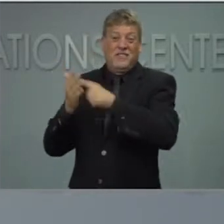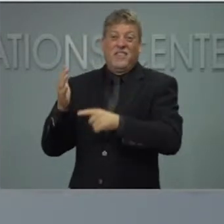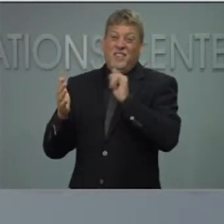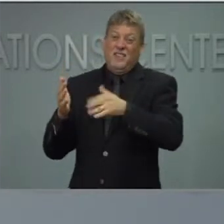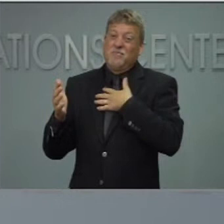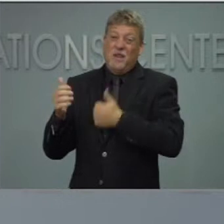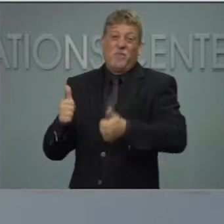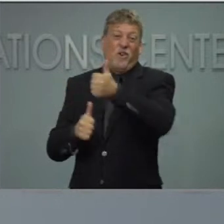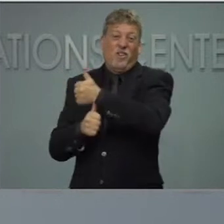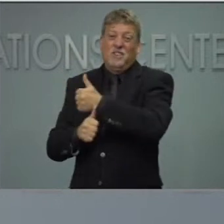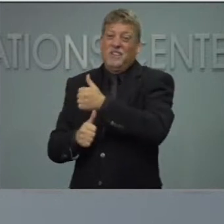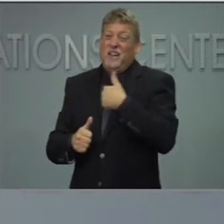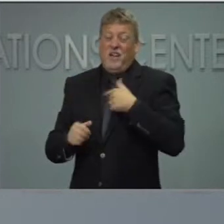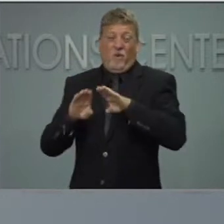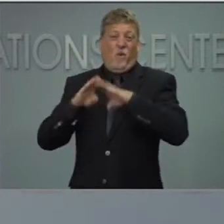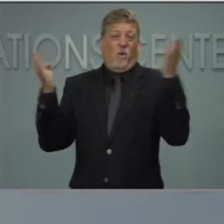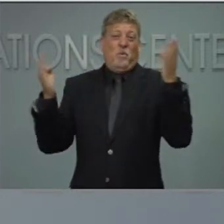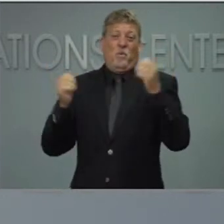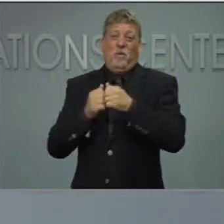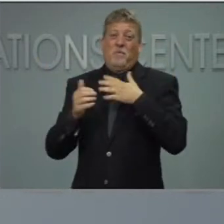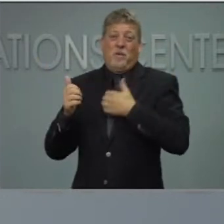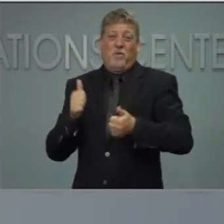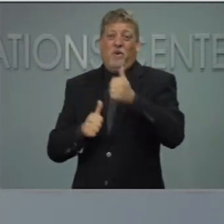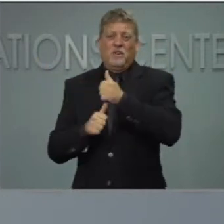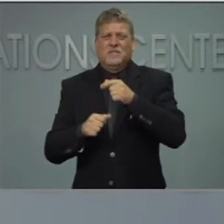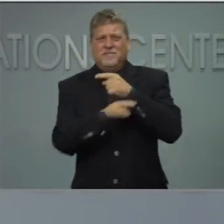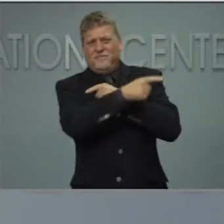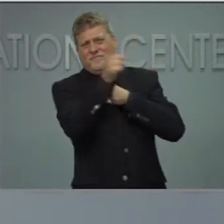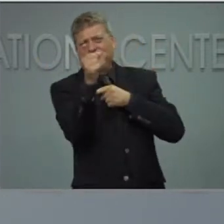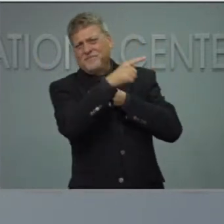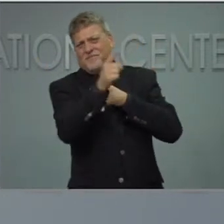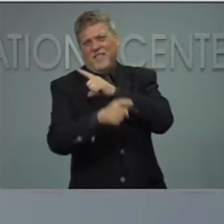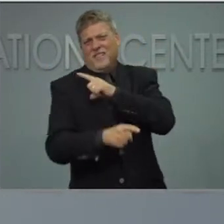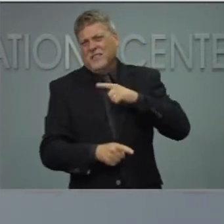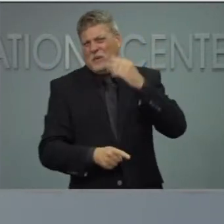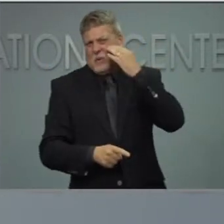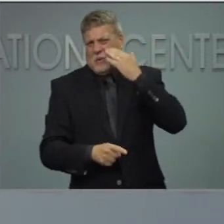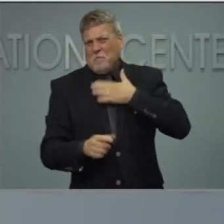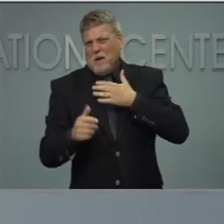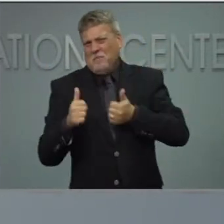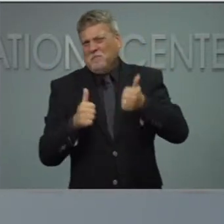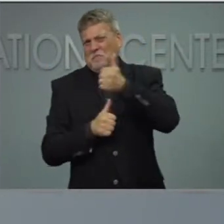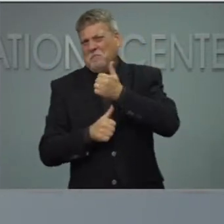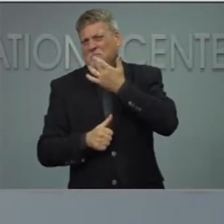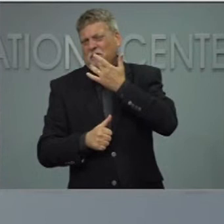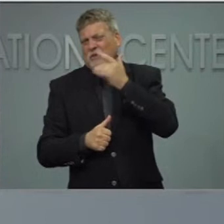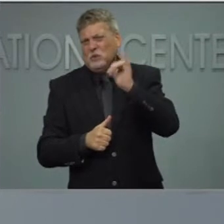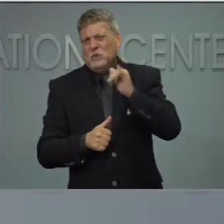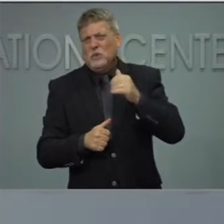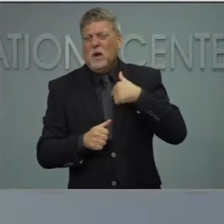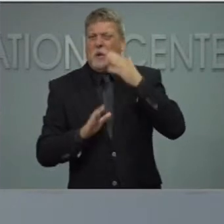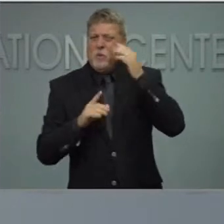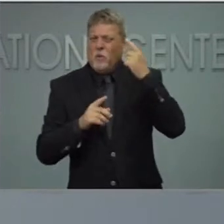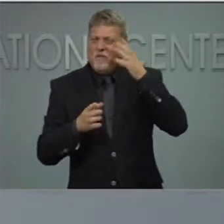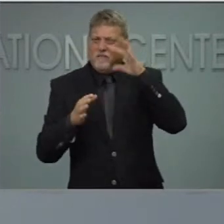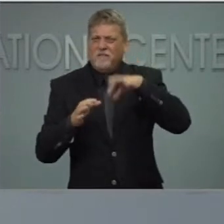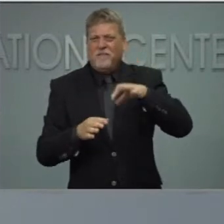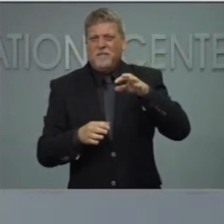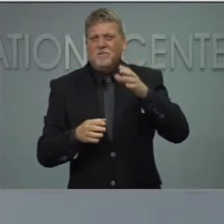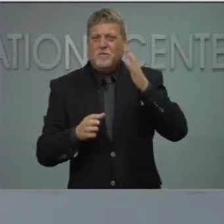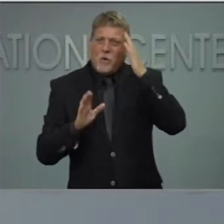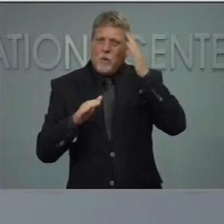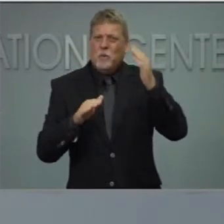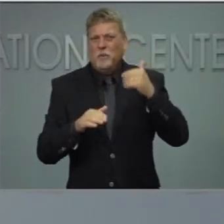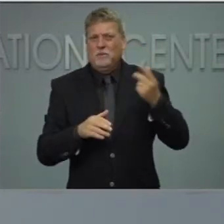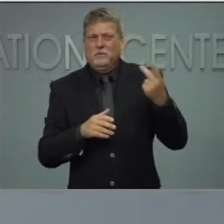have been for a while. And I think the leadership knows that. So we're hoping to find some accommodations. We're going to work